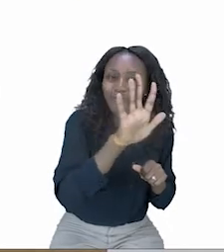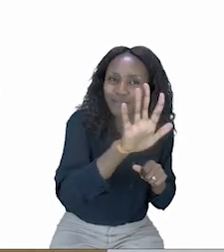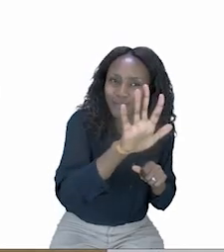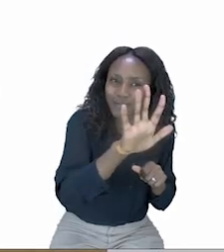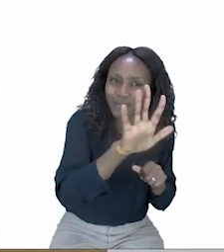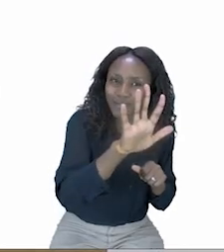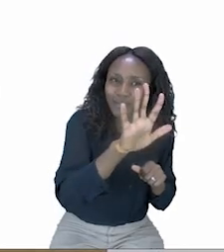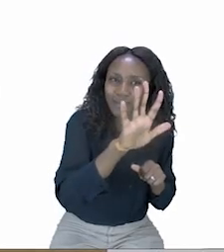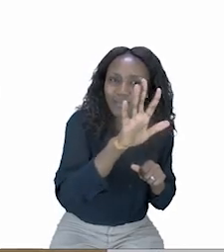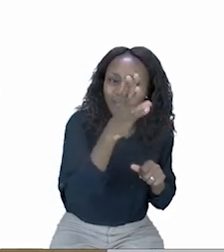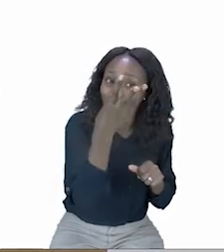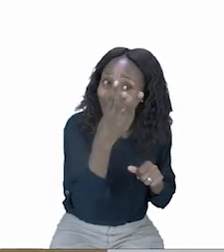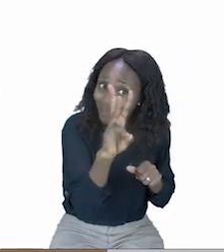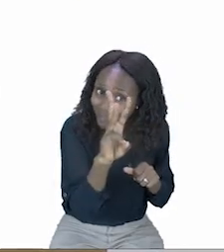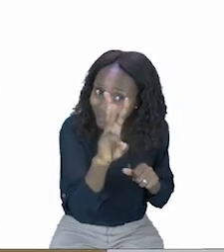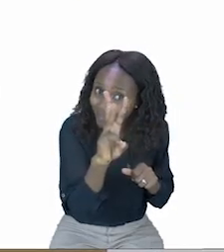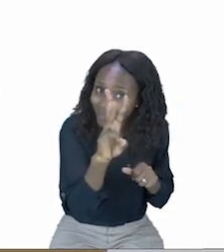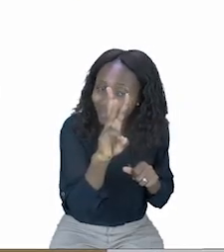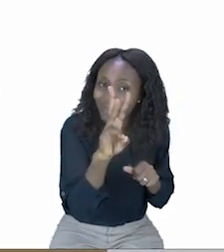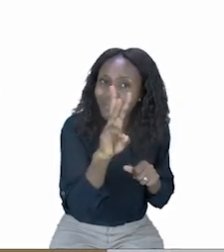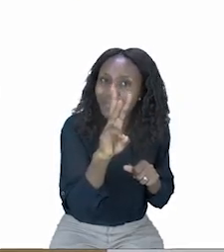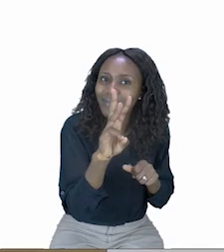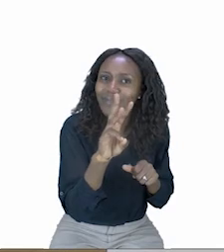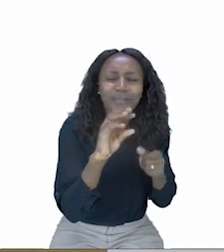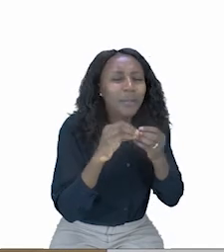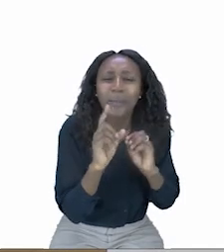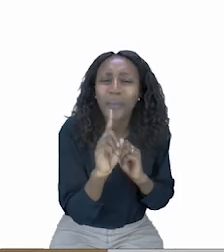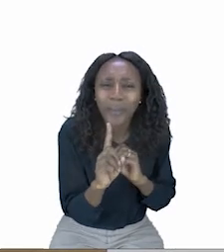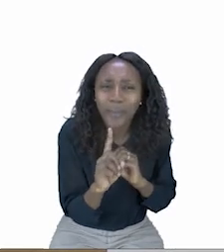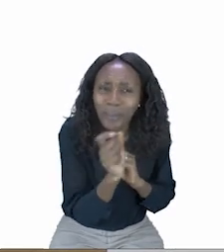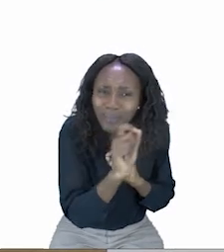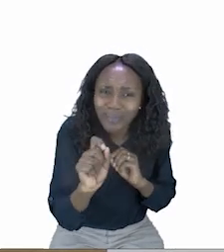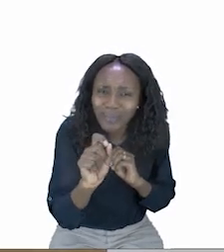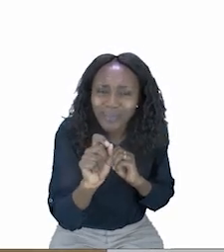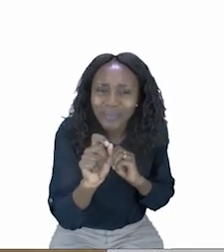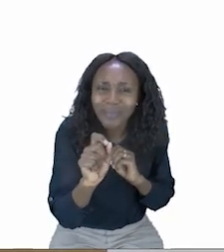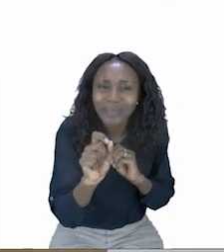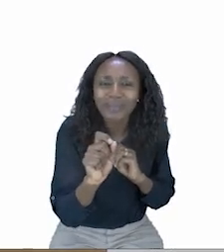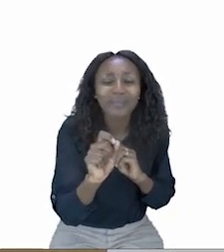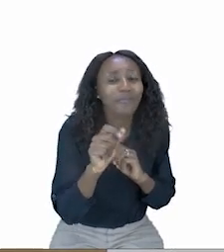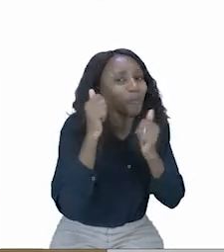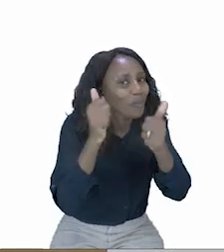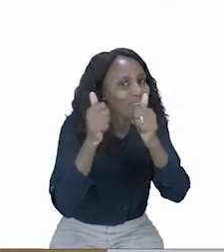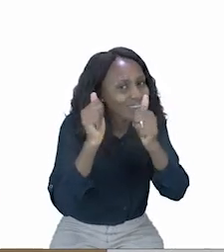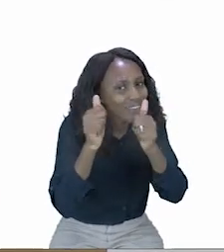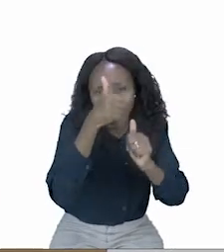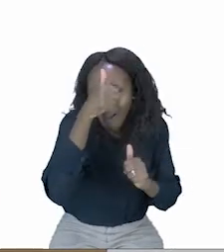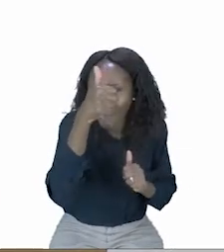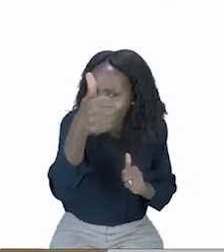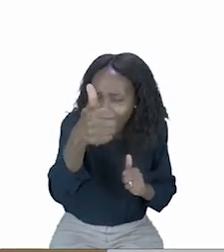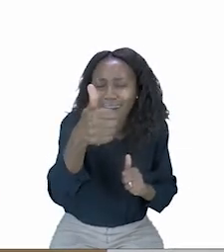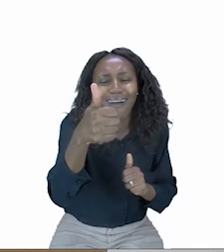5, 6. So which number are we going to write? Well done, clever,